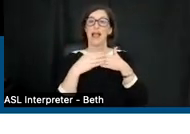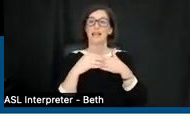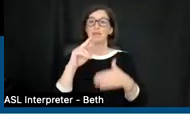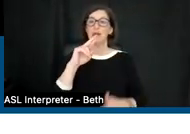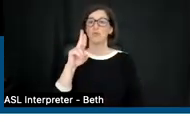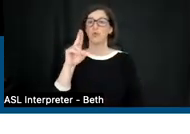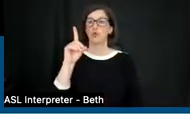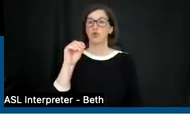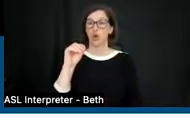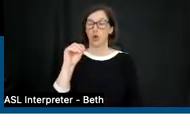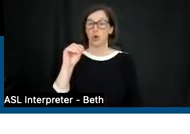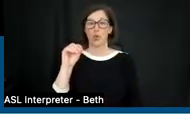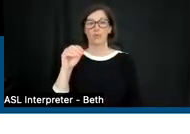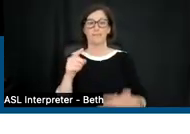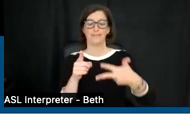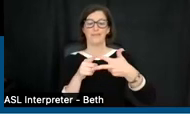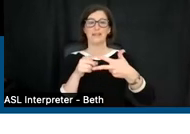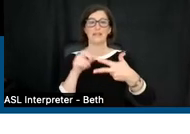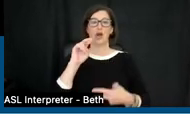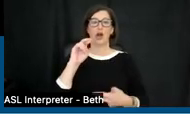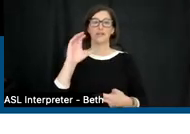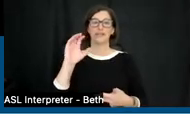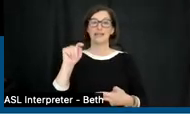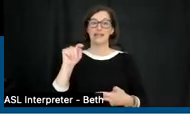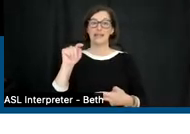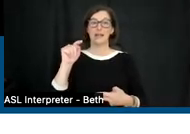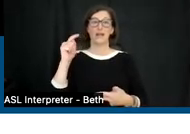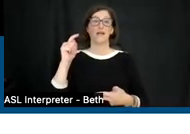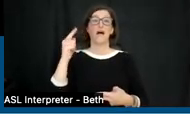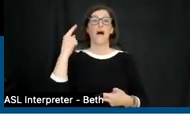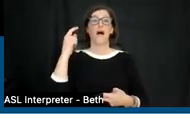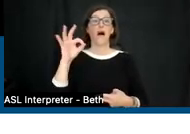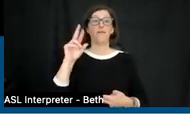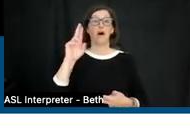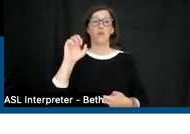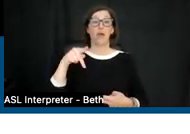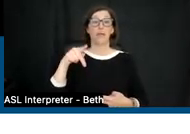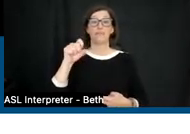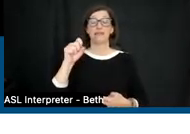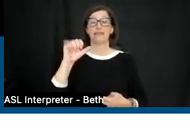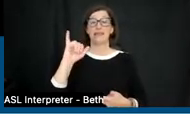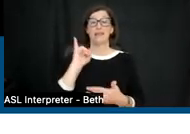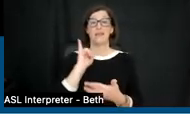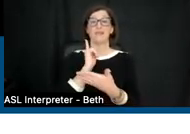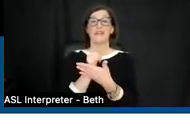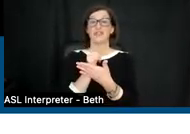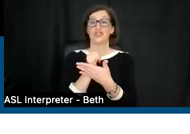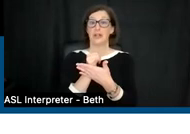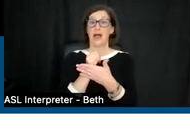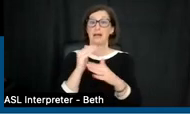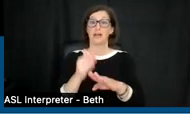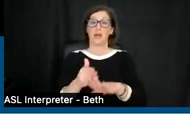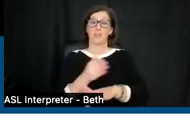Rudo, and will be the RCT of the REPC intervention on improving mental health